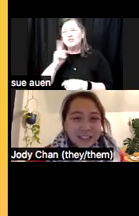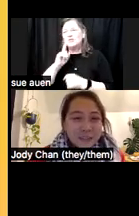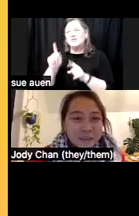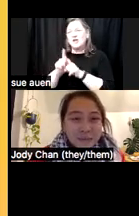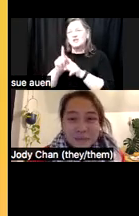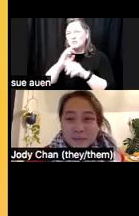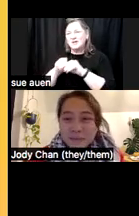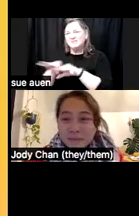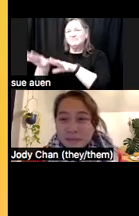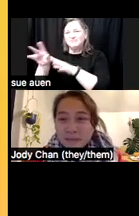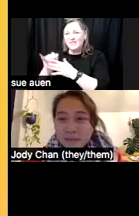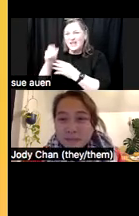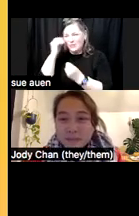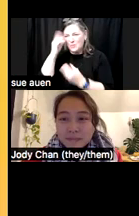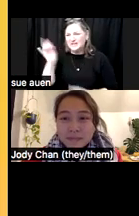well.